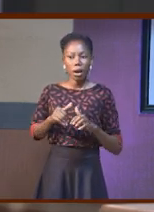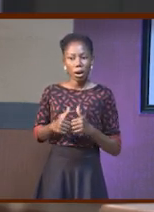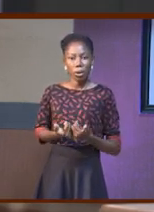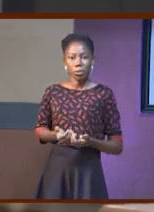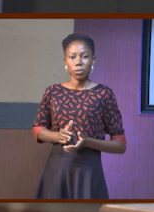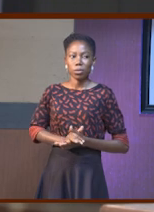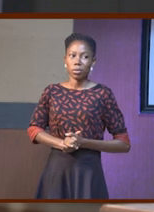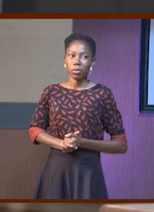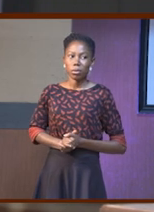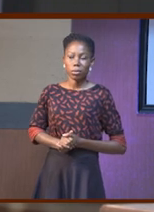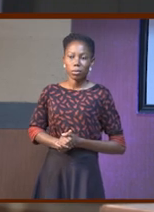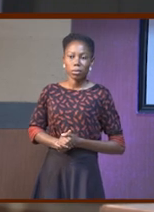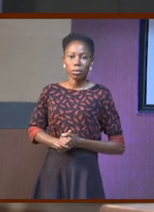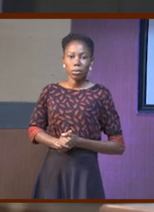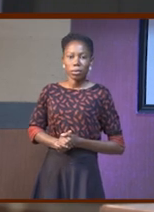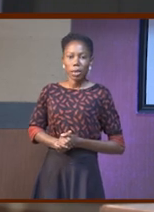Ugh.